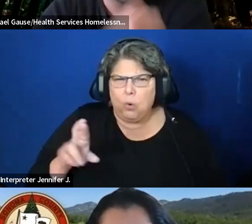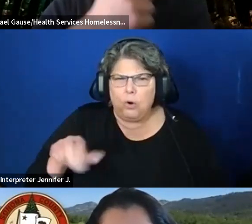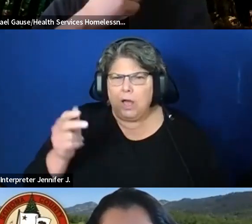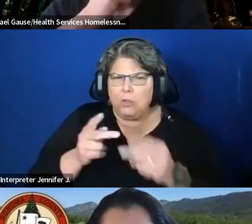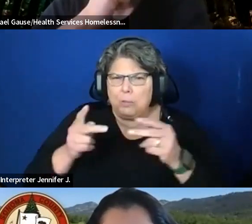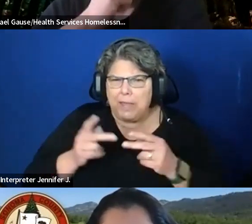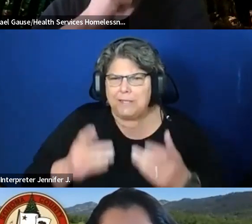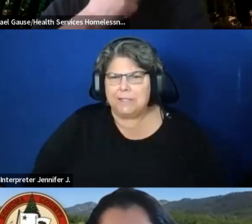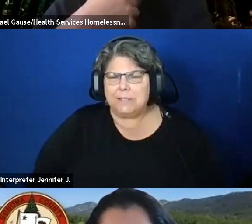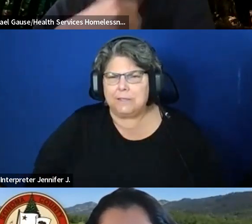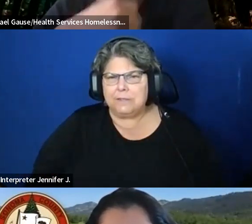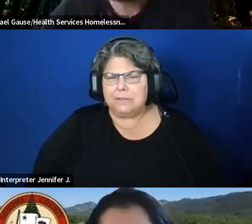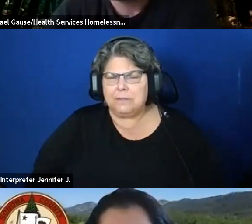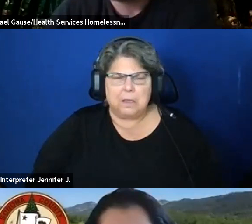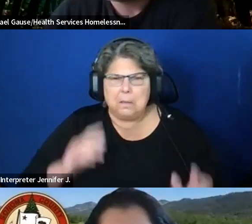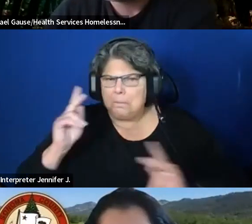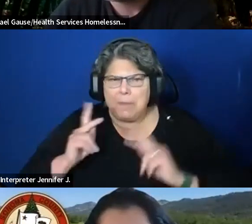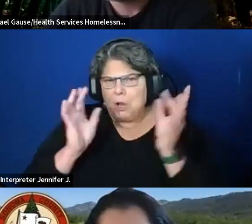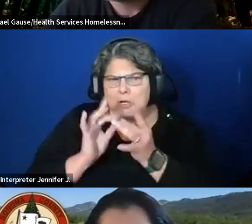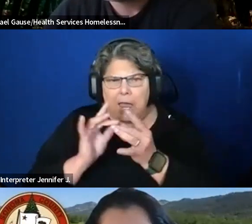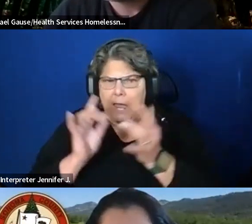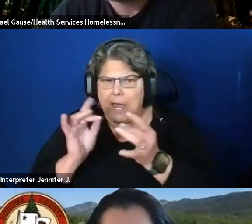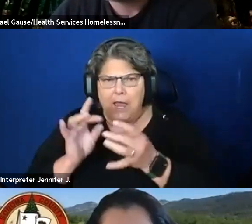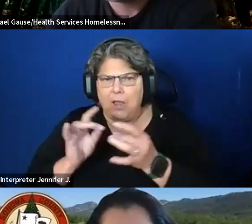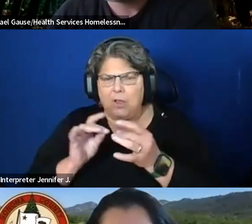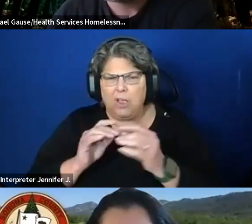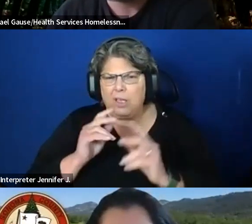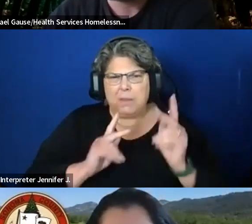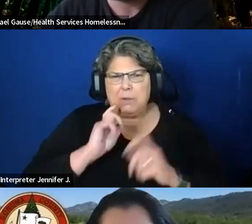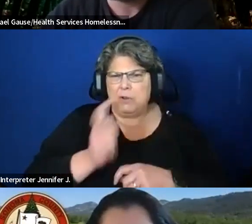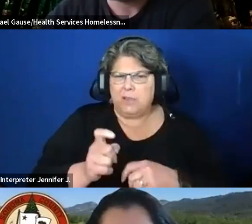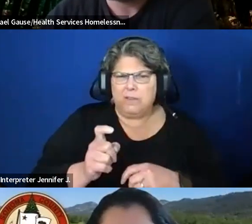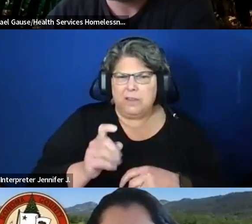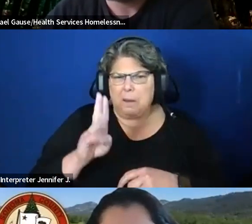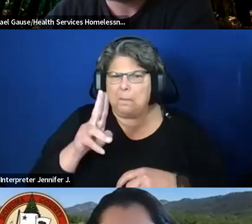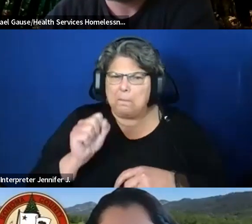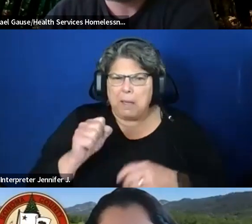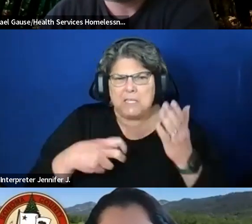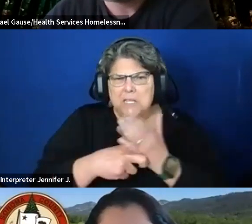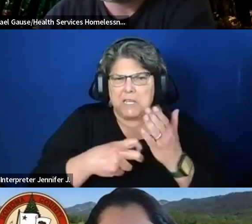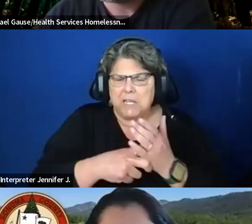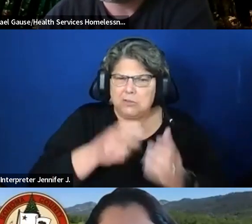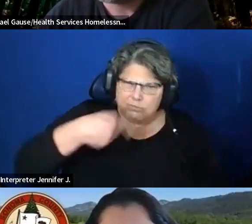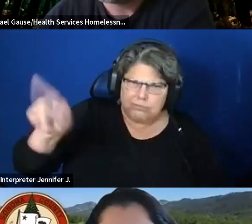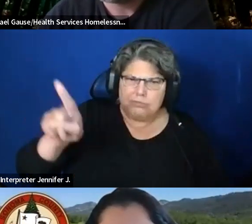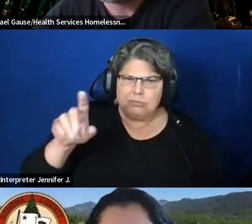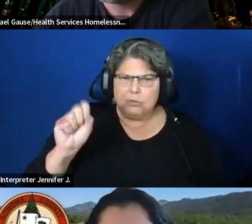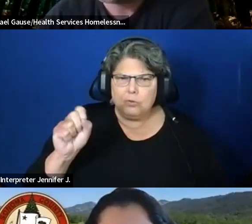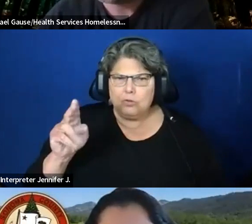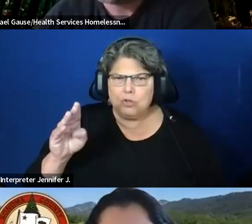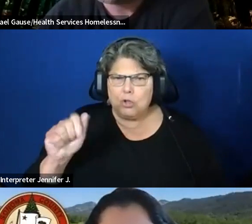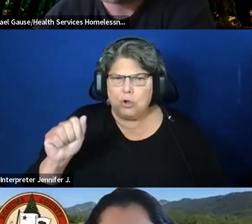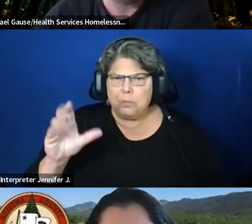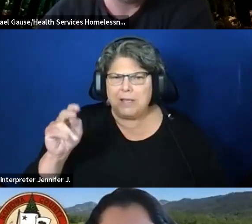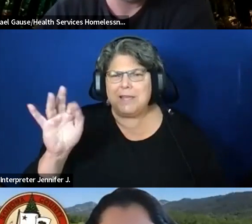areas. There's word on the street that people are given vouchers or bus tickets and sent to Sonoma County. Could